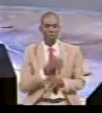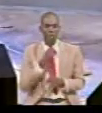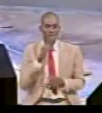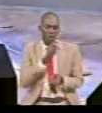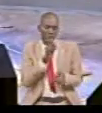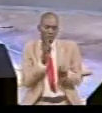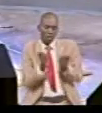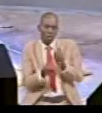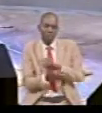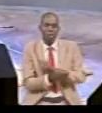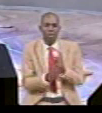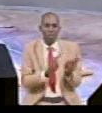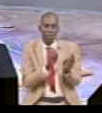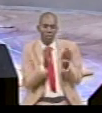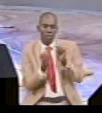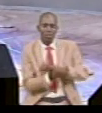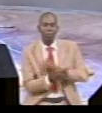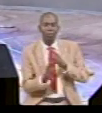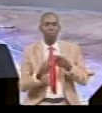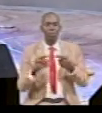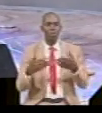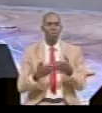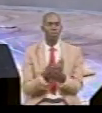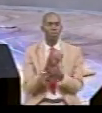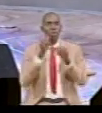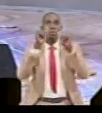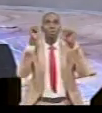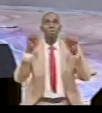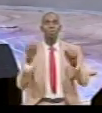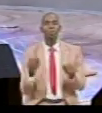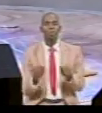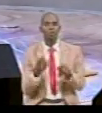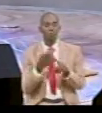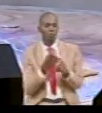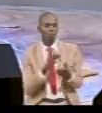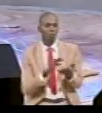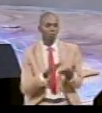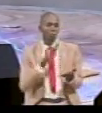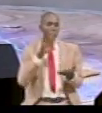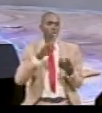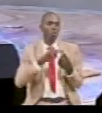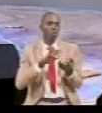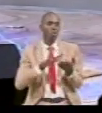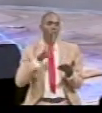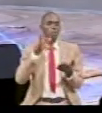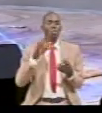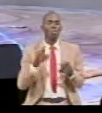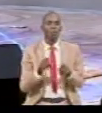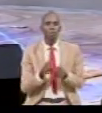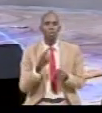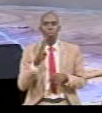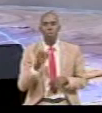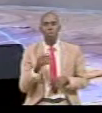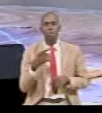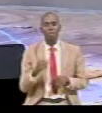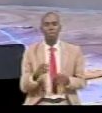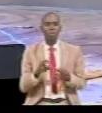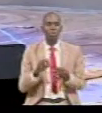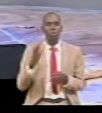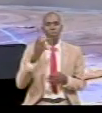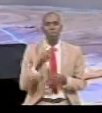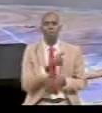the same image from glory to glory, even as by the Spirit of the